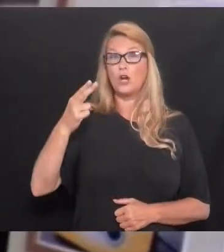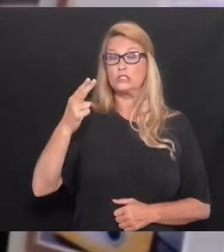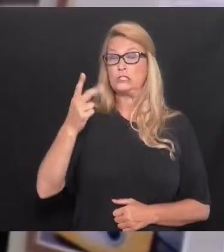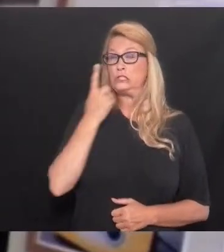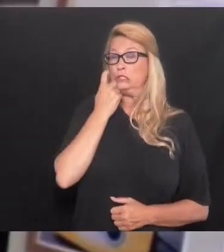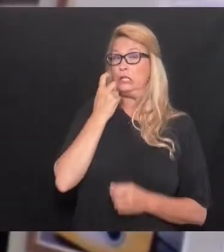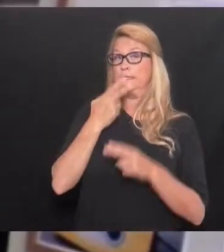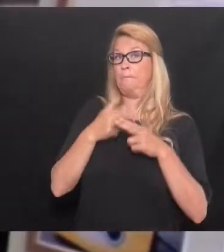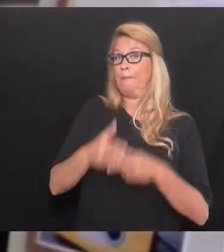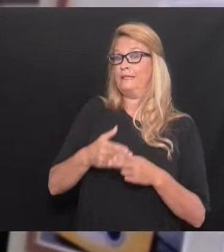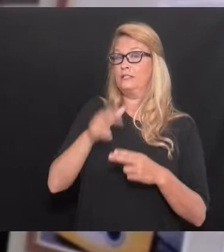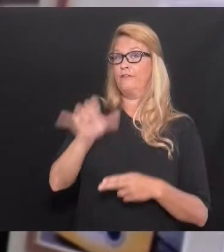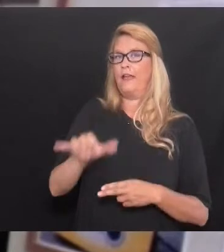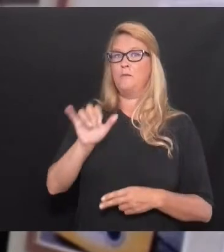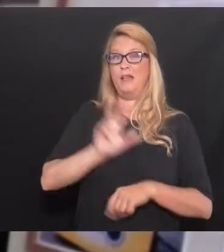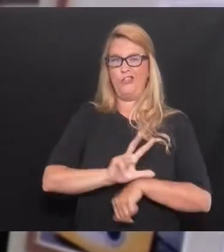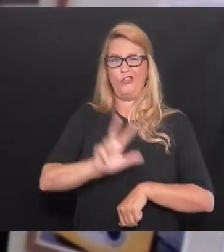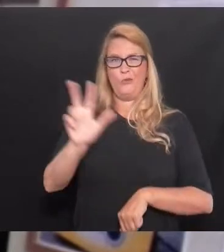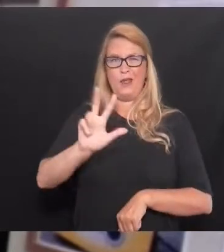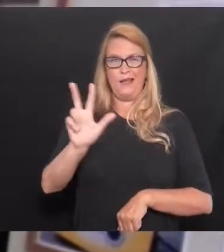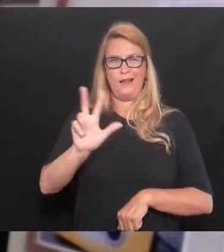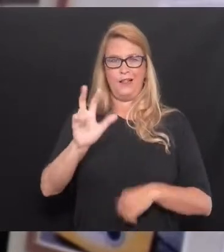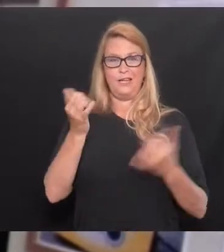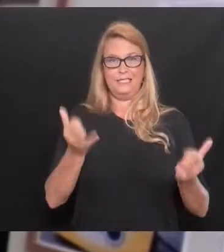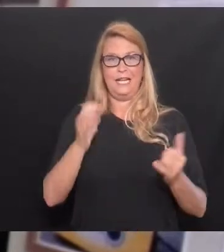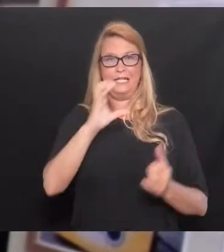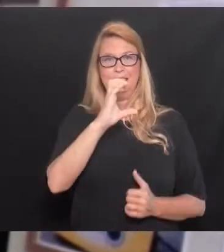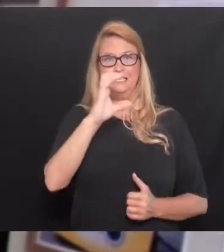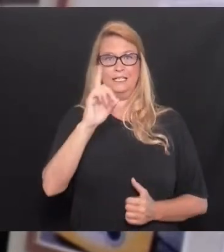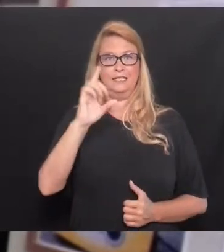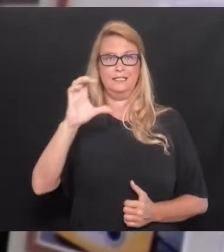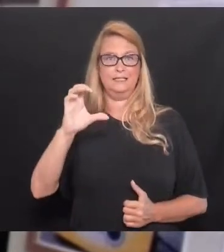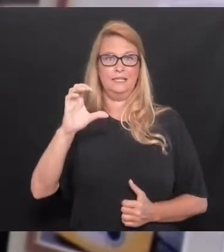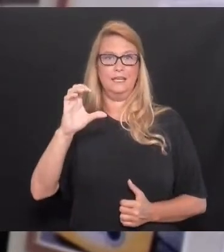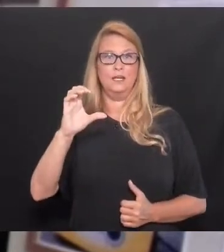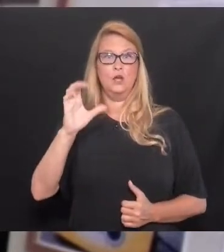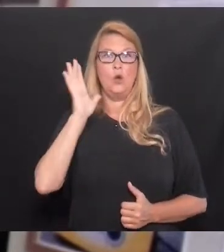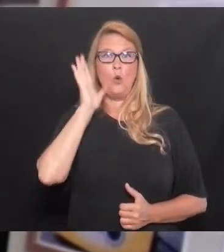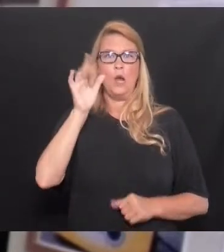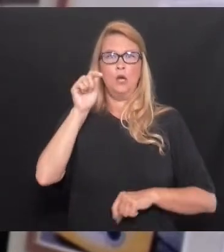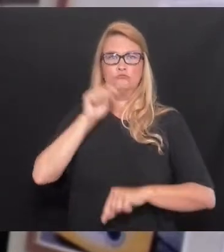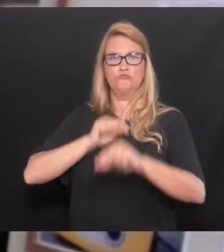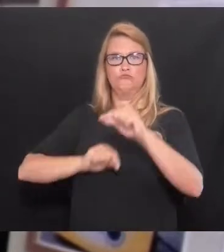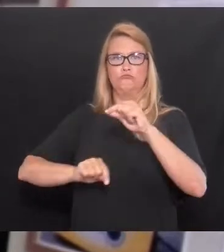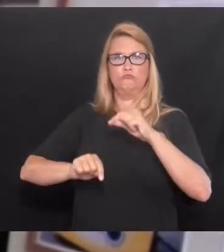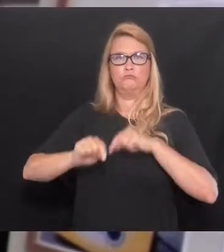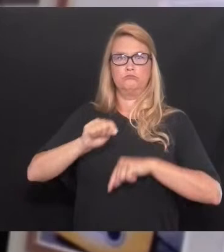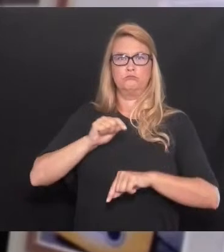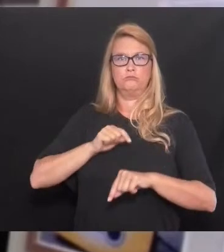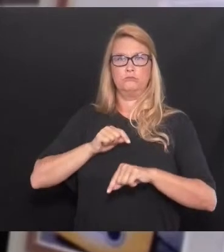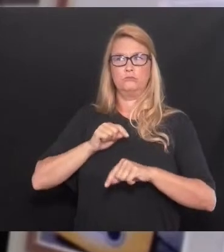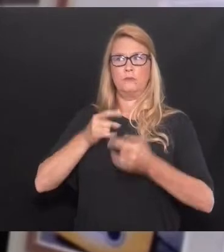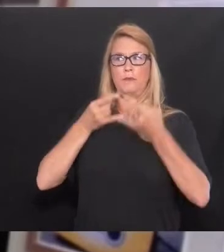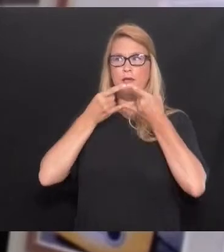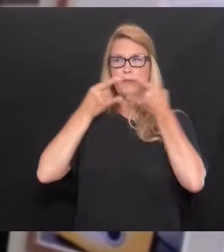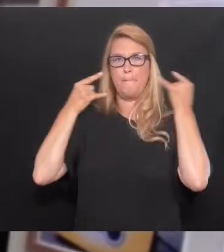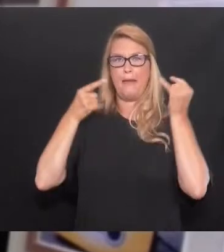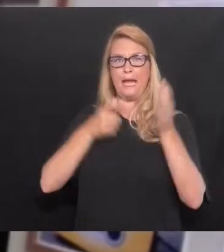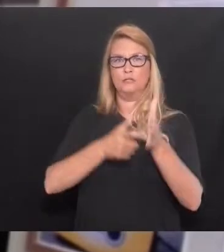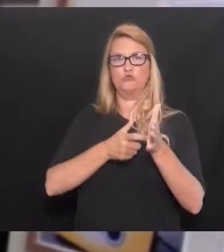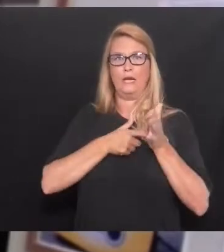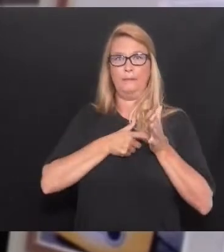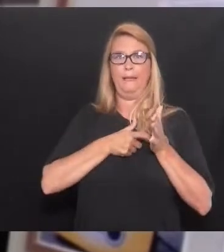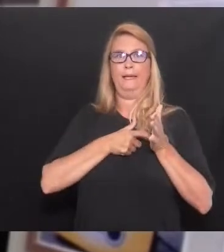but later this afternoon at 3 o'clock, the CDC is expected to backpedal its mask recommendations, saying that